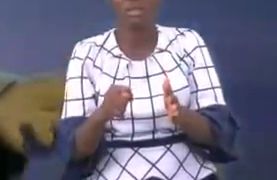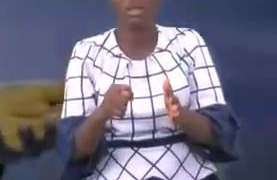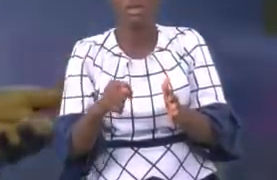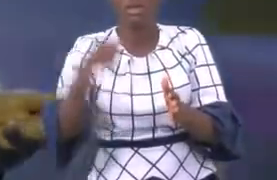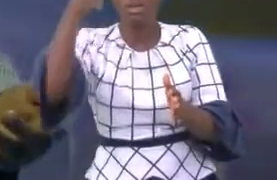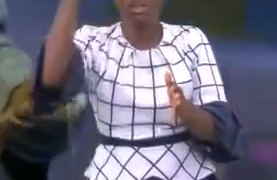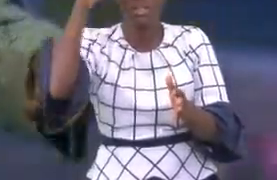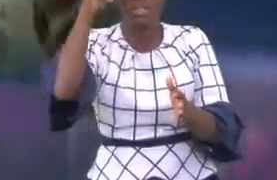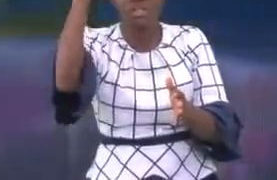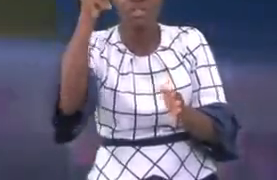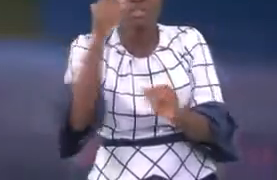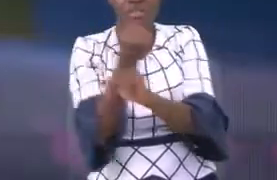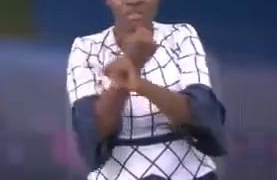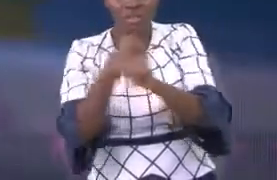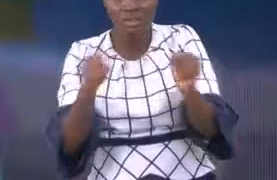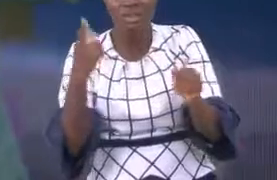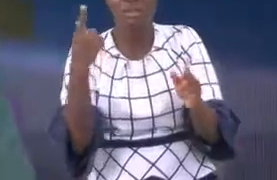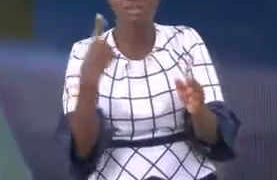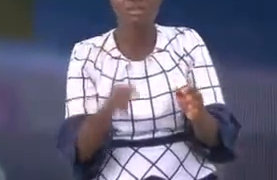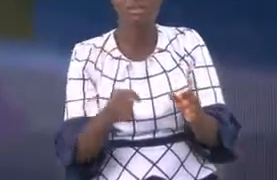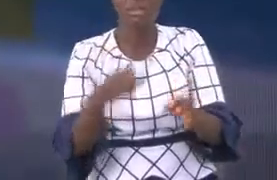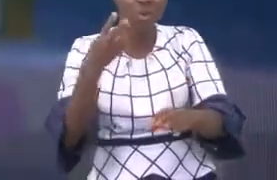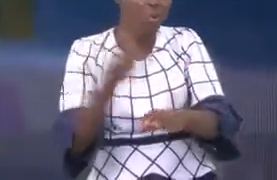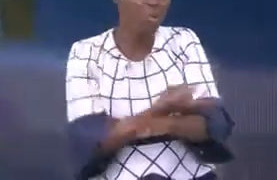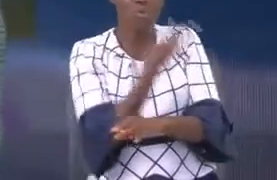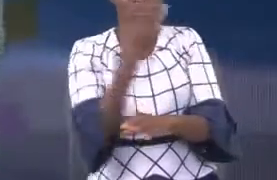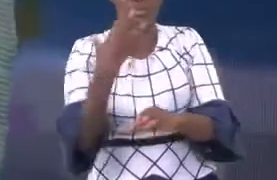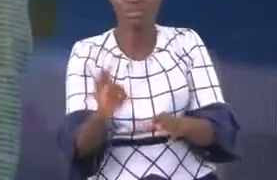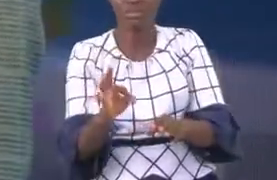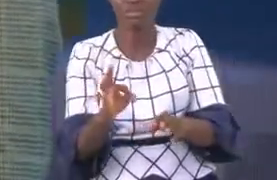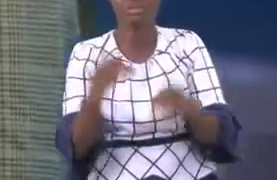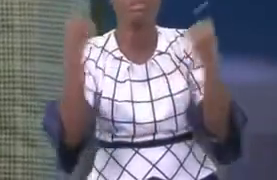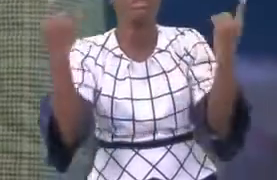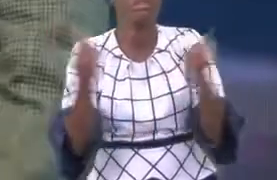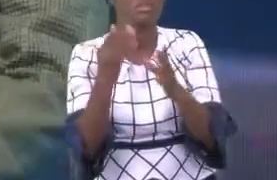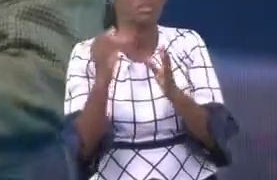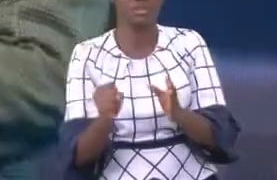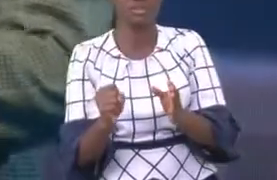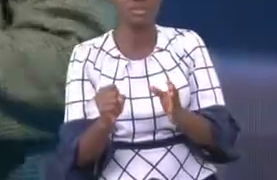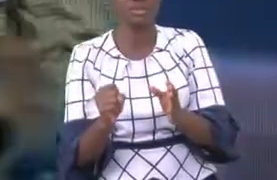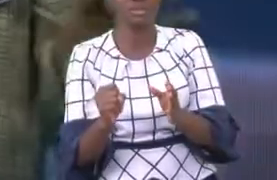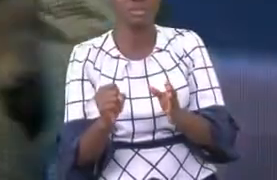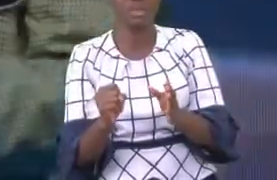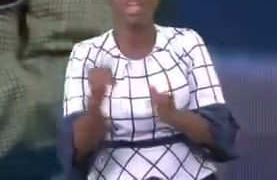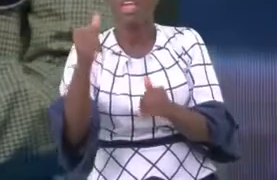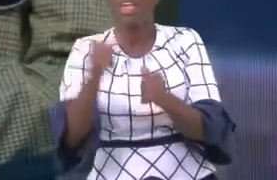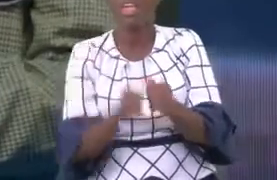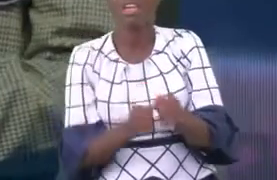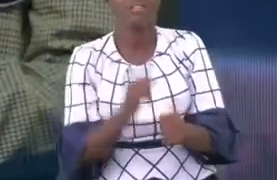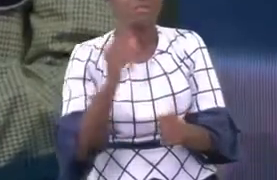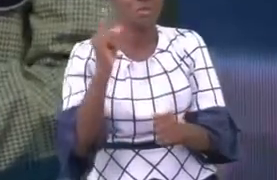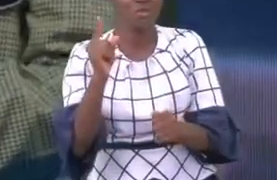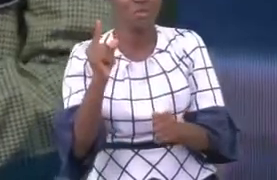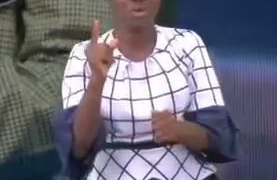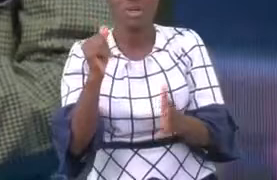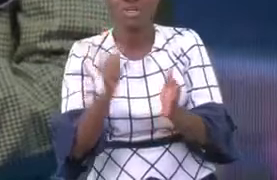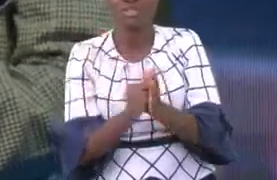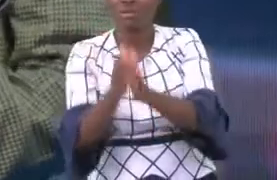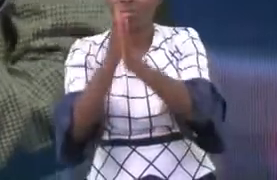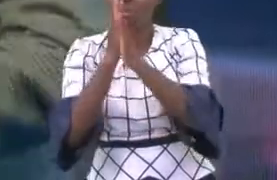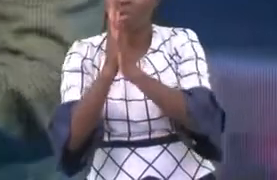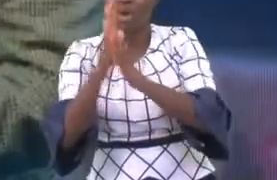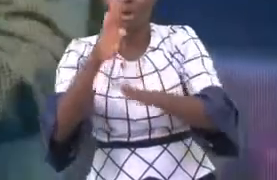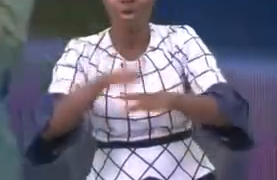be saved. How do you know? Everyone calling upon the name of the Lord tonight will be saved in